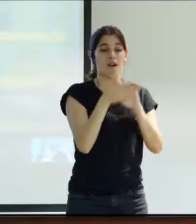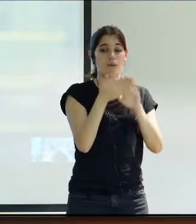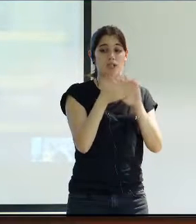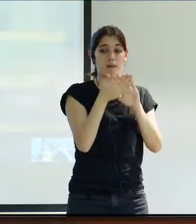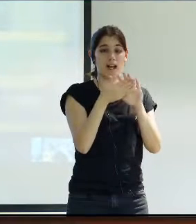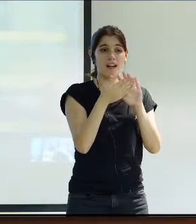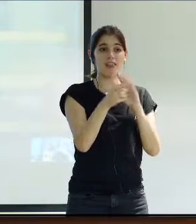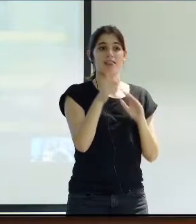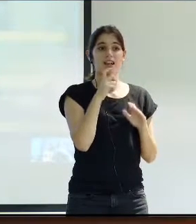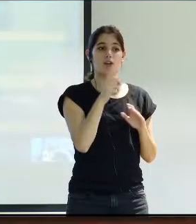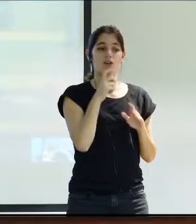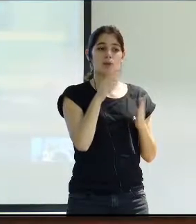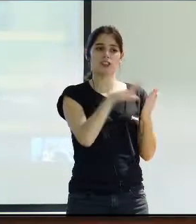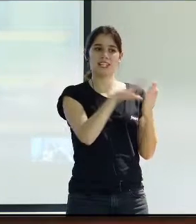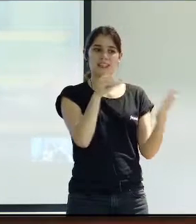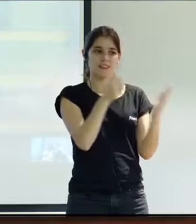committee.